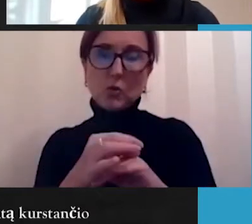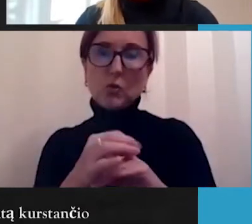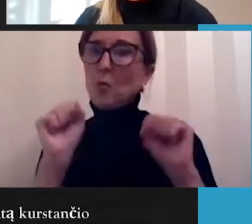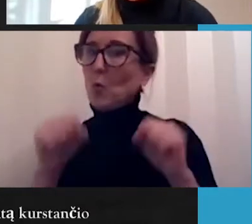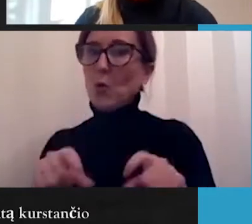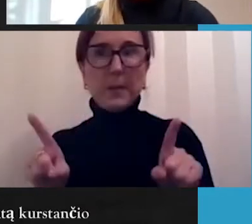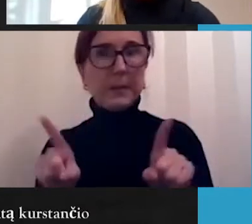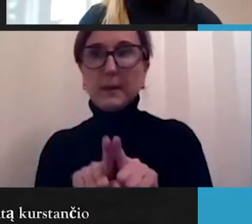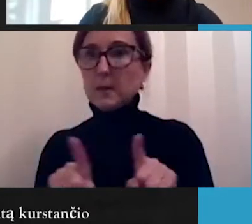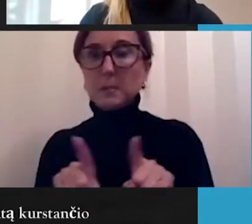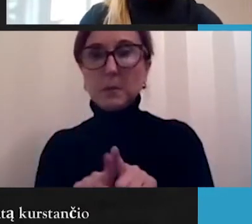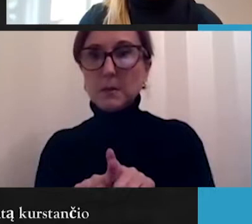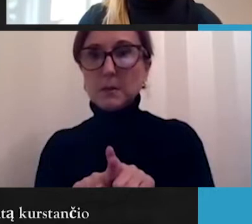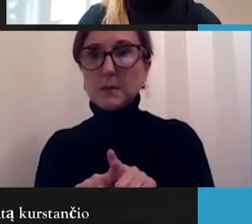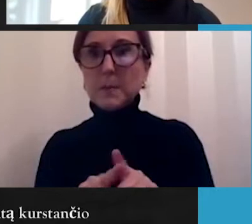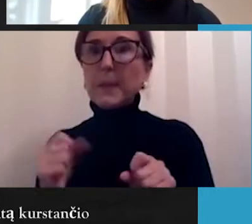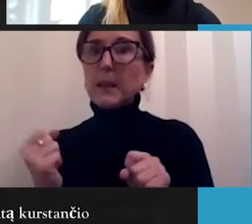And the criminal